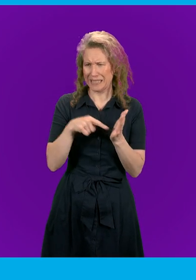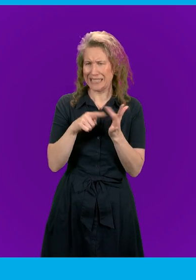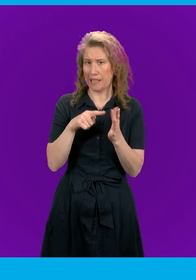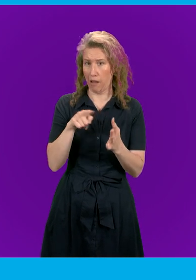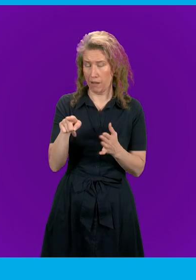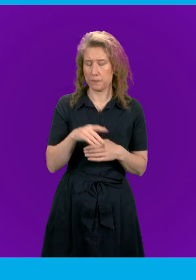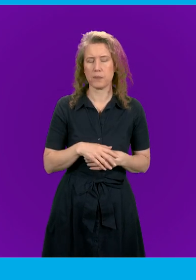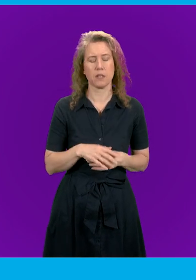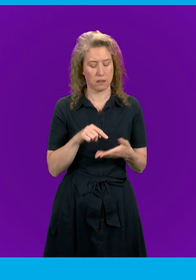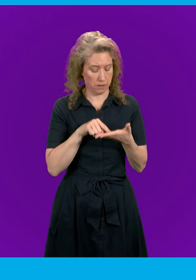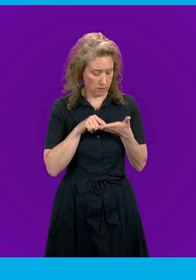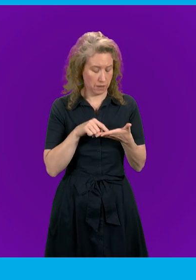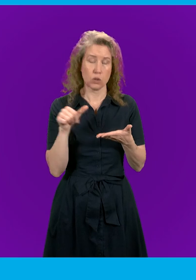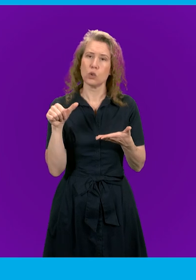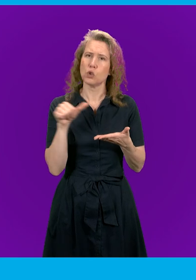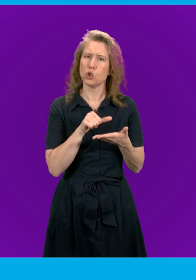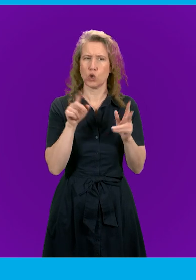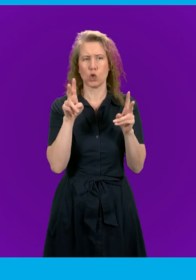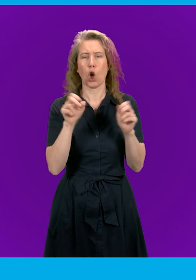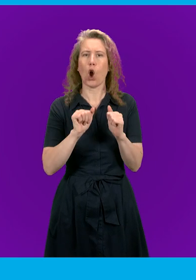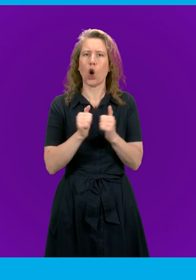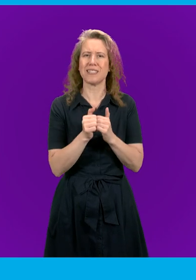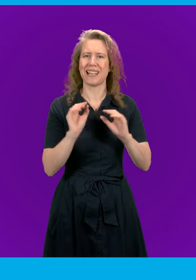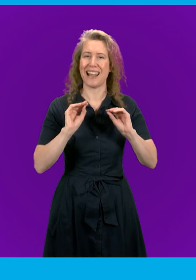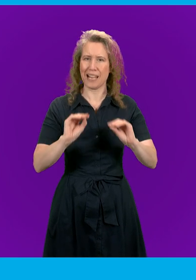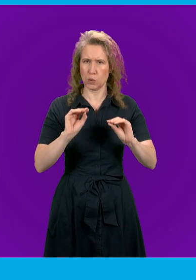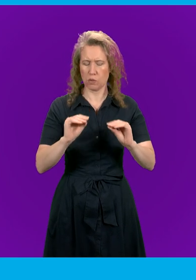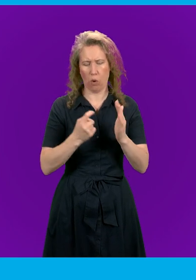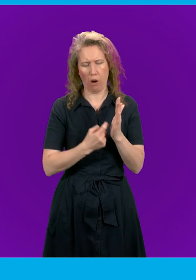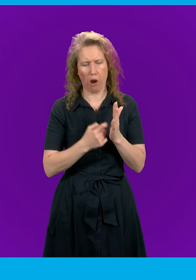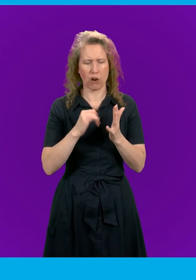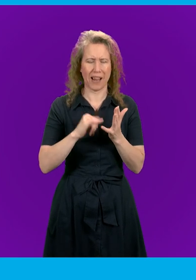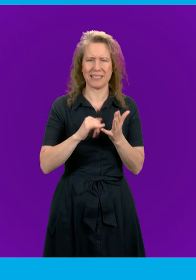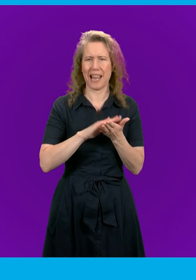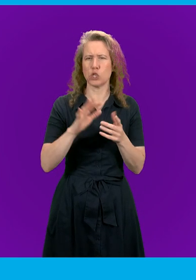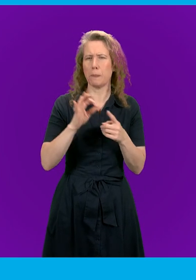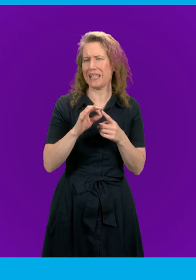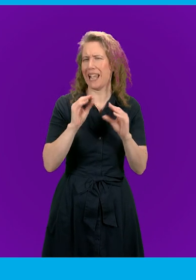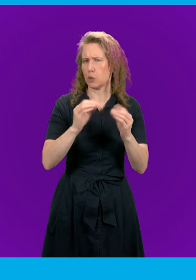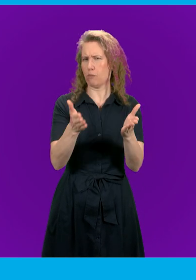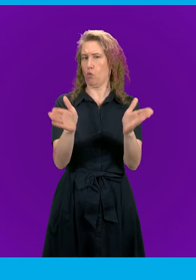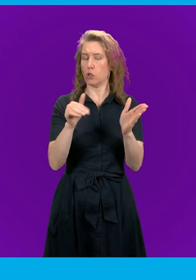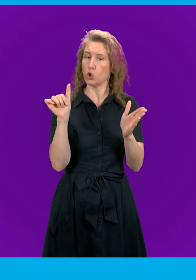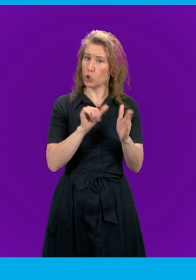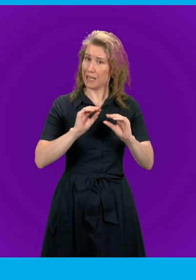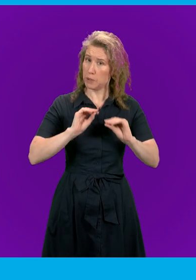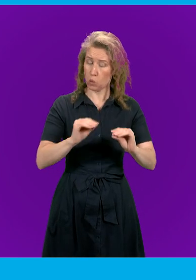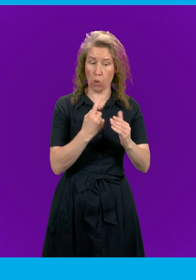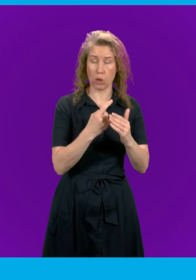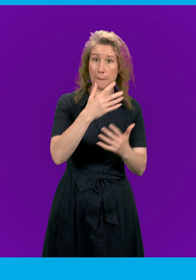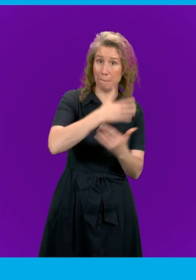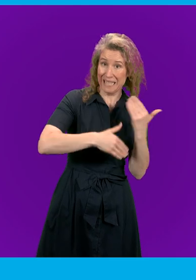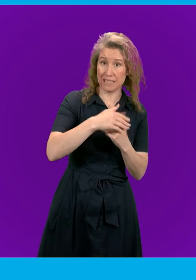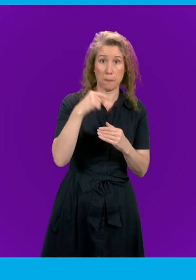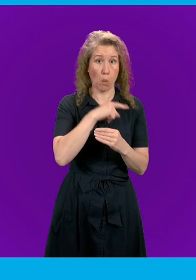Tia. Should this consent education, RSHP education more broadly, be taught in single gender or mixed